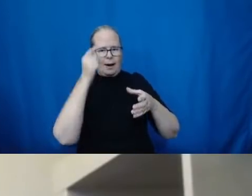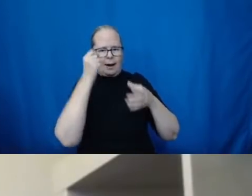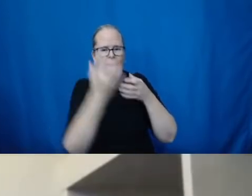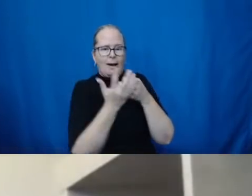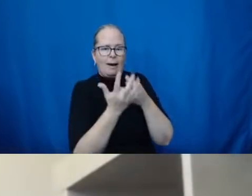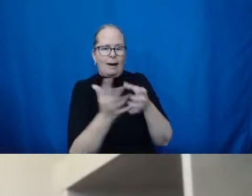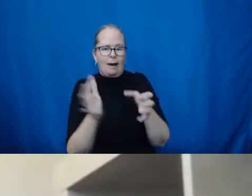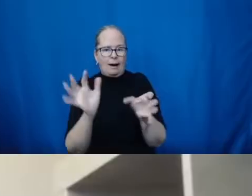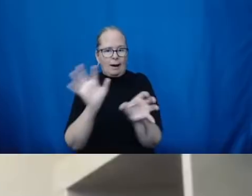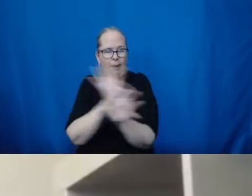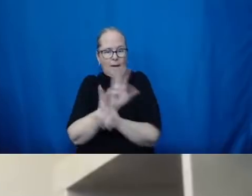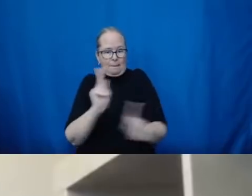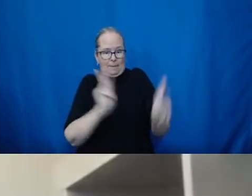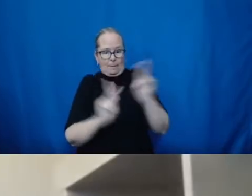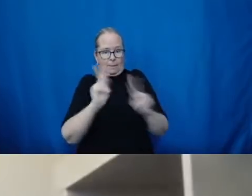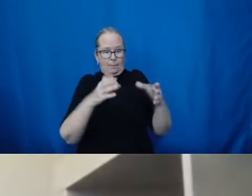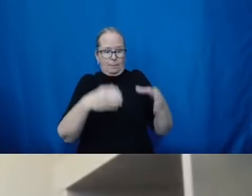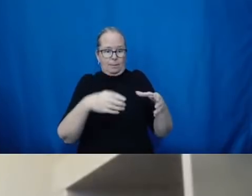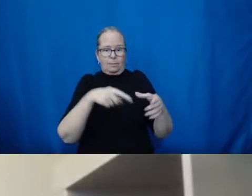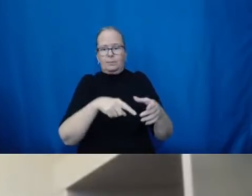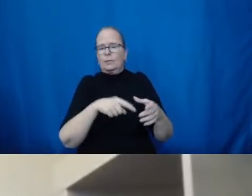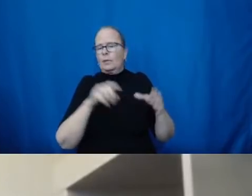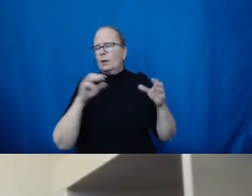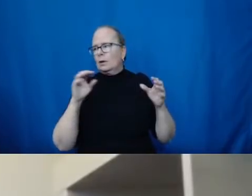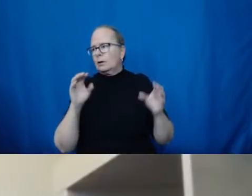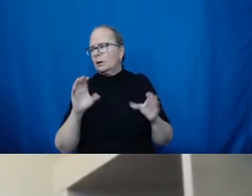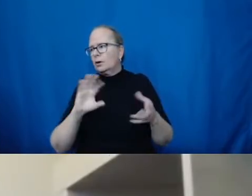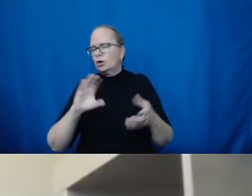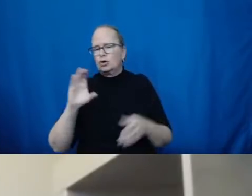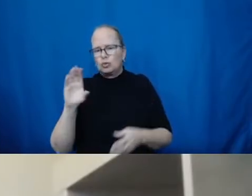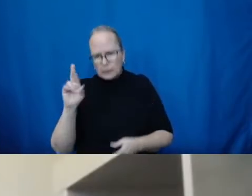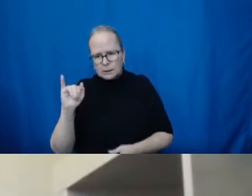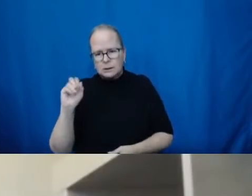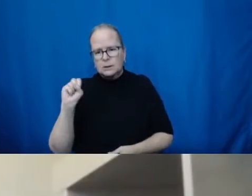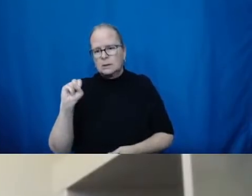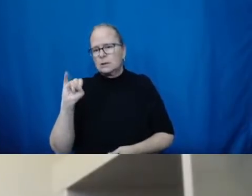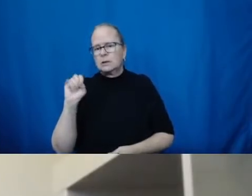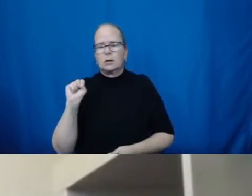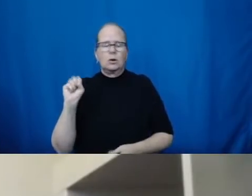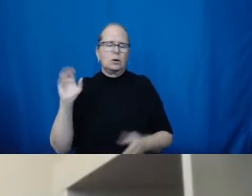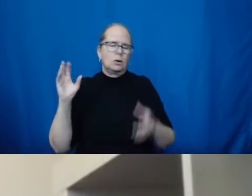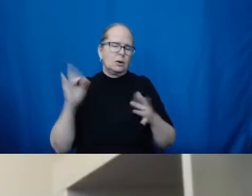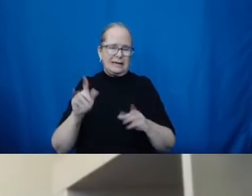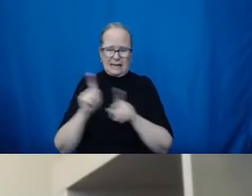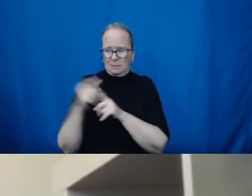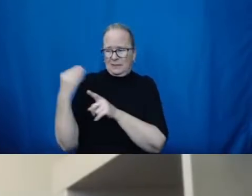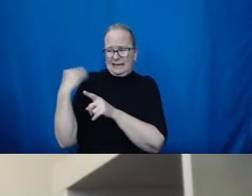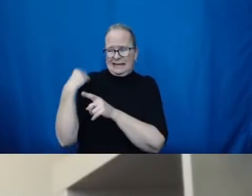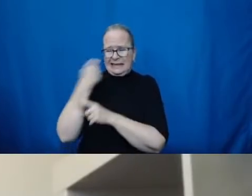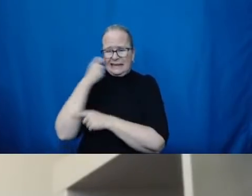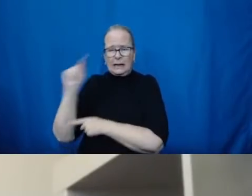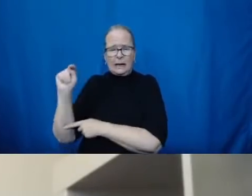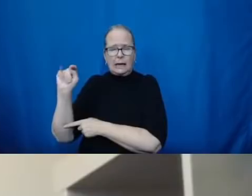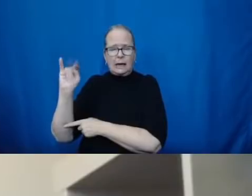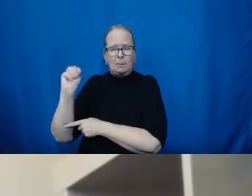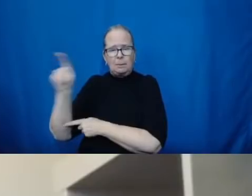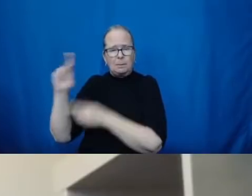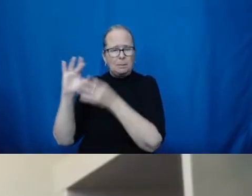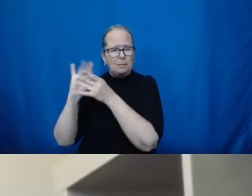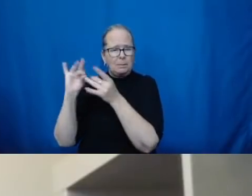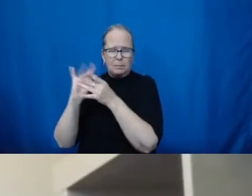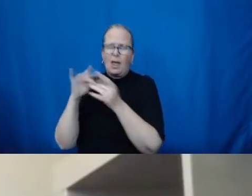touched on that, and I'm sure he'll speak to it again later. None of us are going to solve this overnight. We're not going to solve it on our own. What I want to talk about today is how we have those